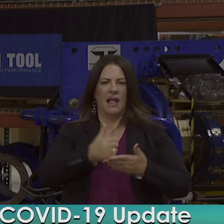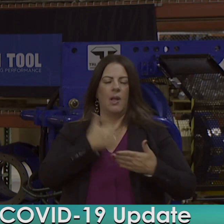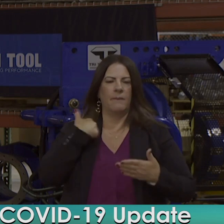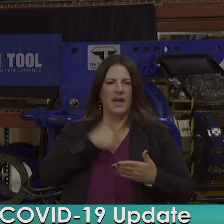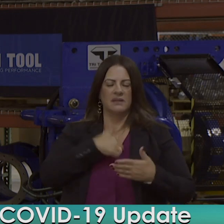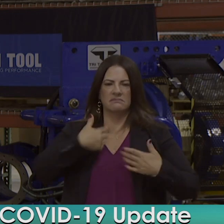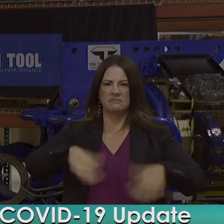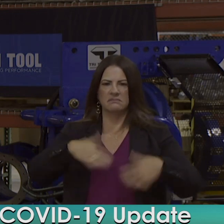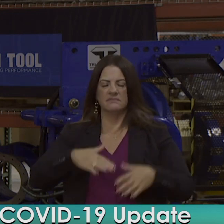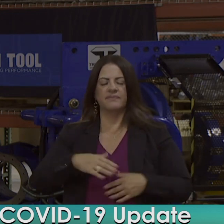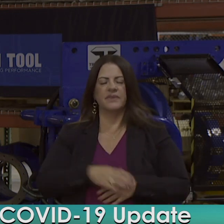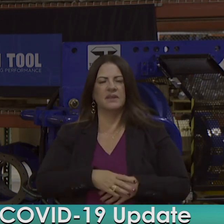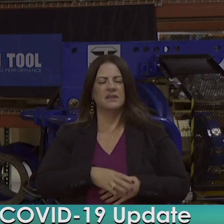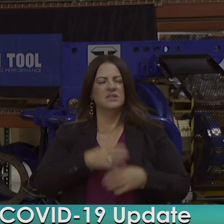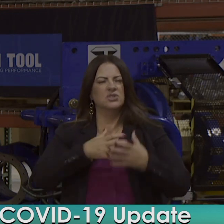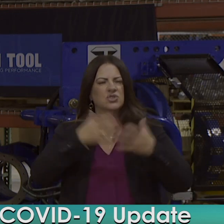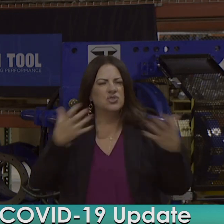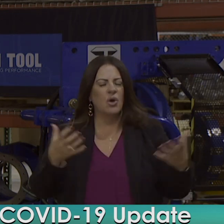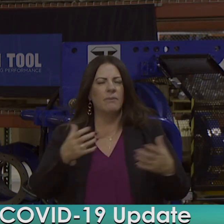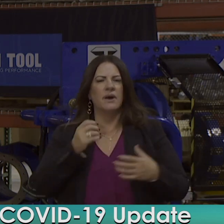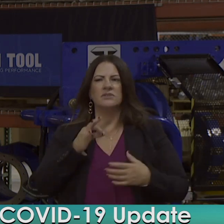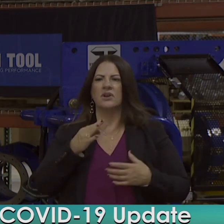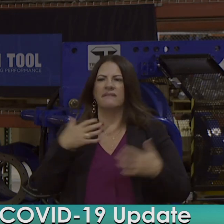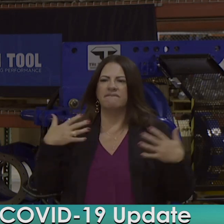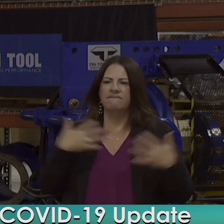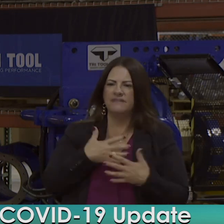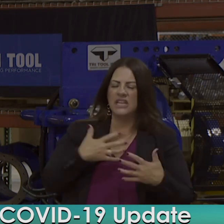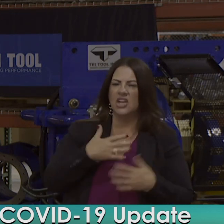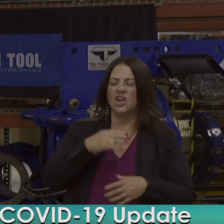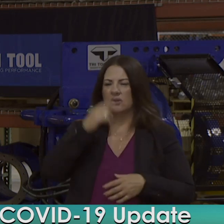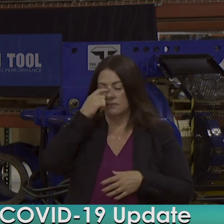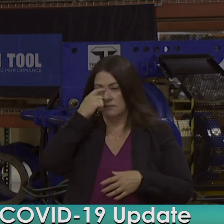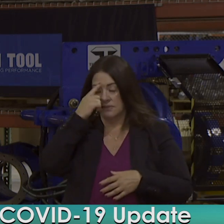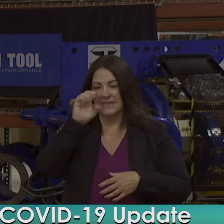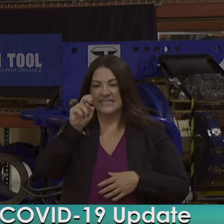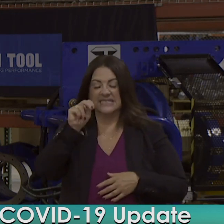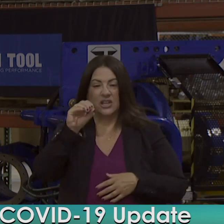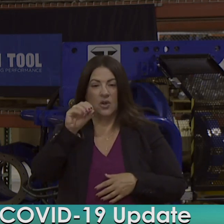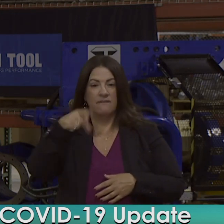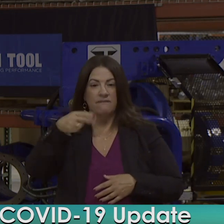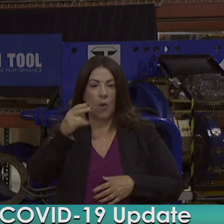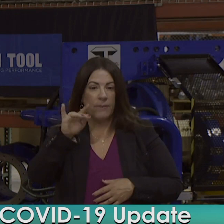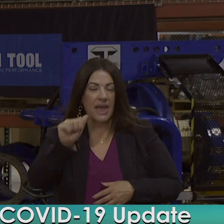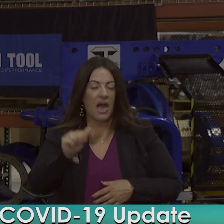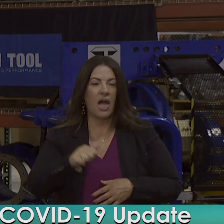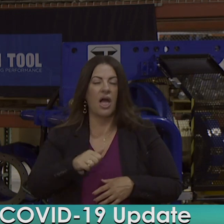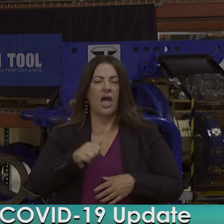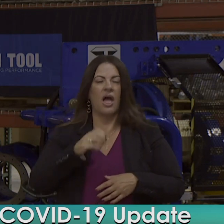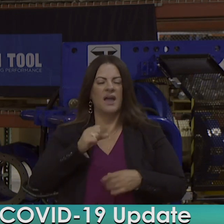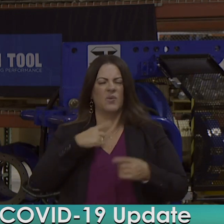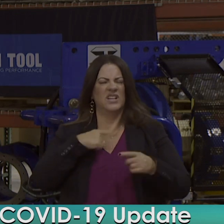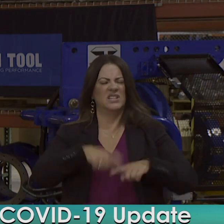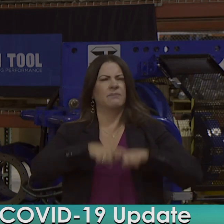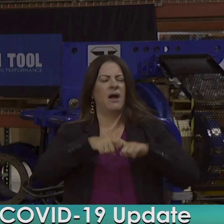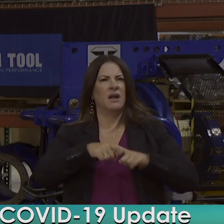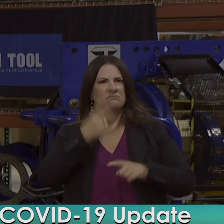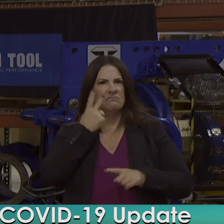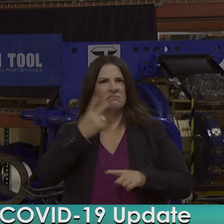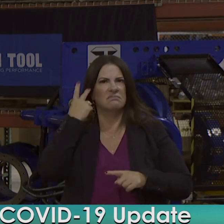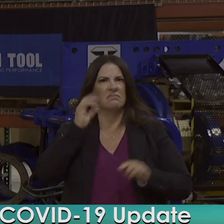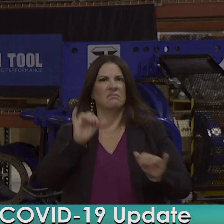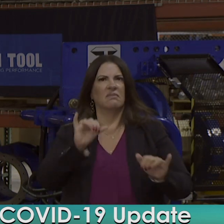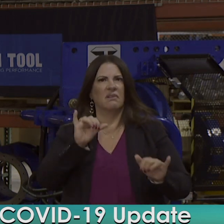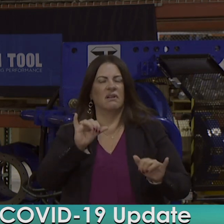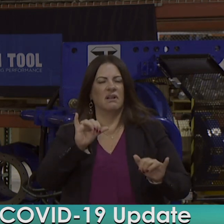division, consternation, fear of the other, focus on xenophobia and nativism, to pause and reflect on what's on